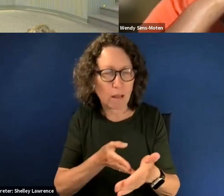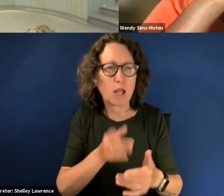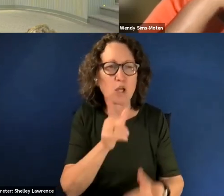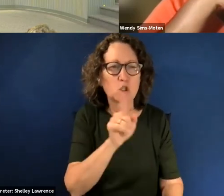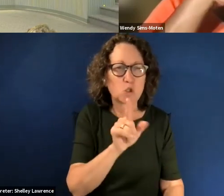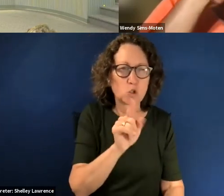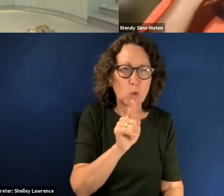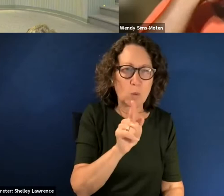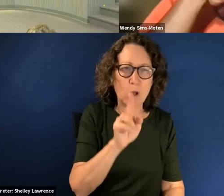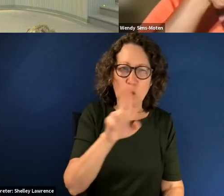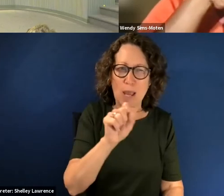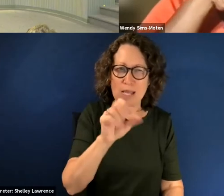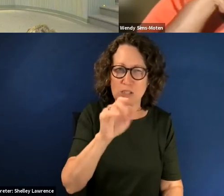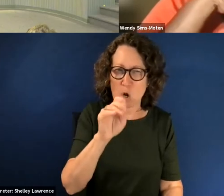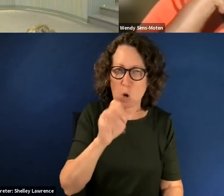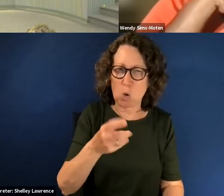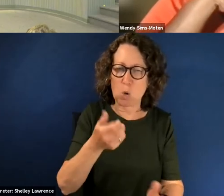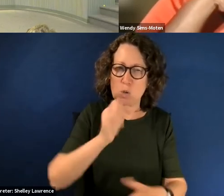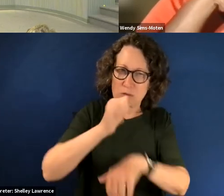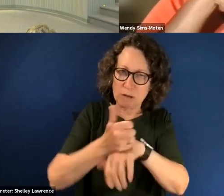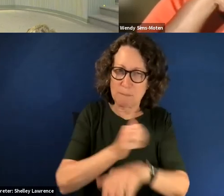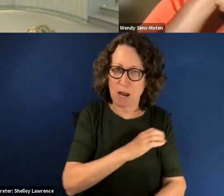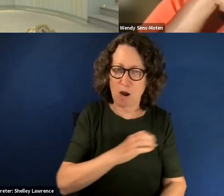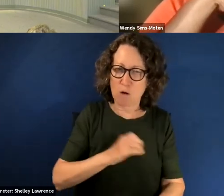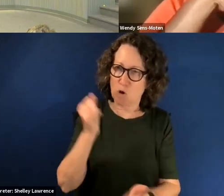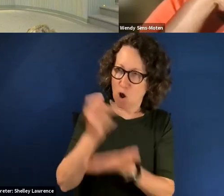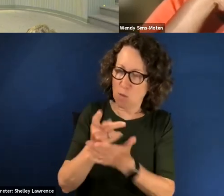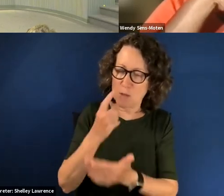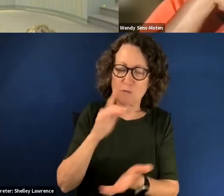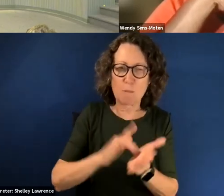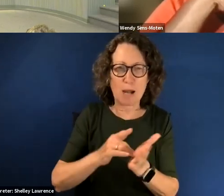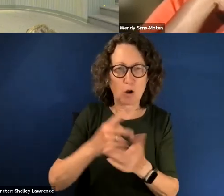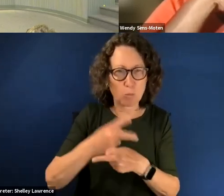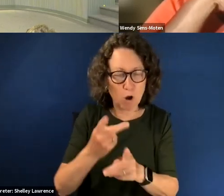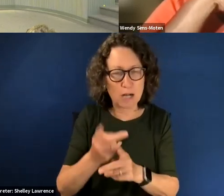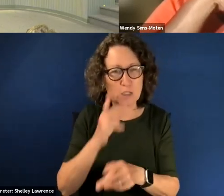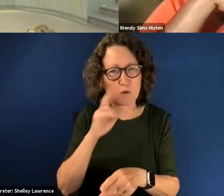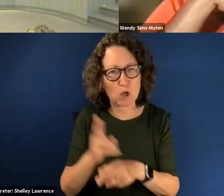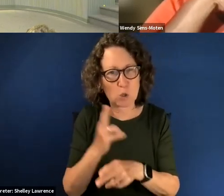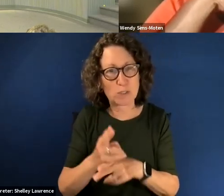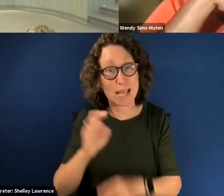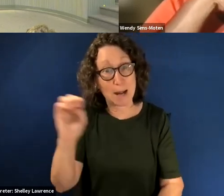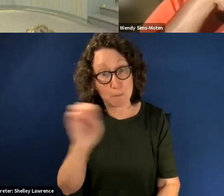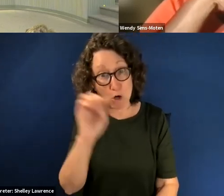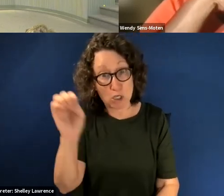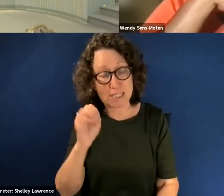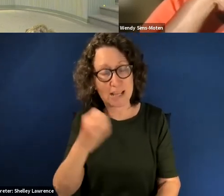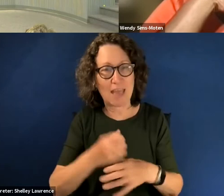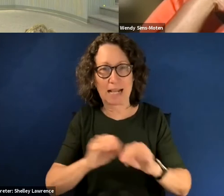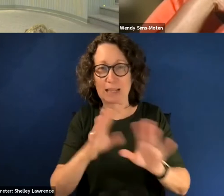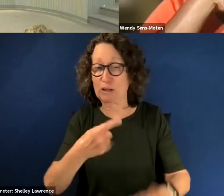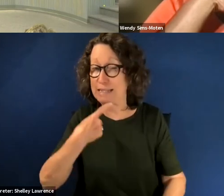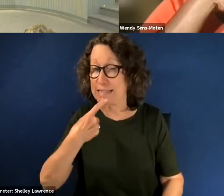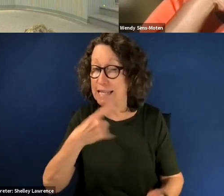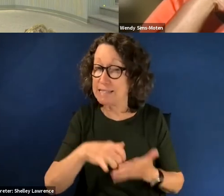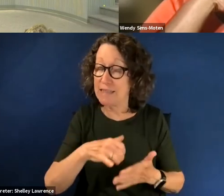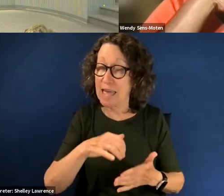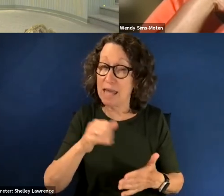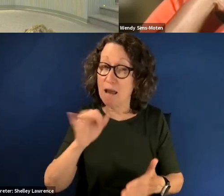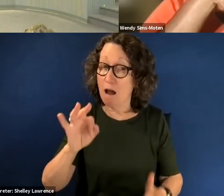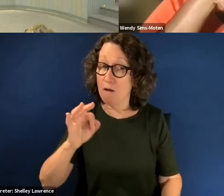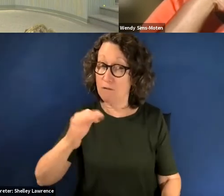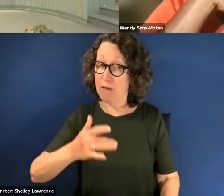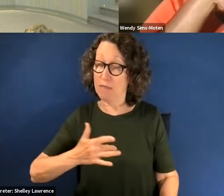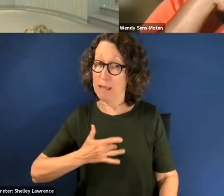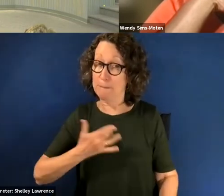21 U.S. code created by Congress, the authorization for medical products for use in emergencies, which clearly states of the opinion